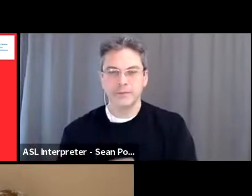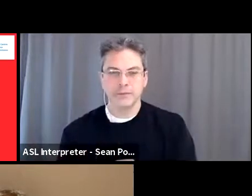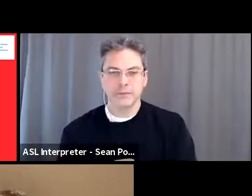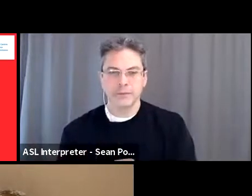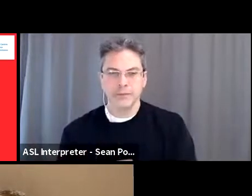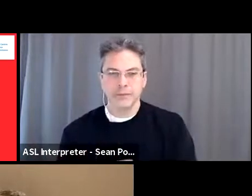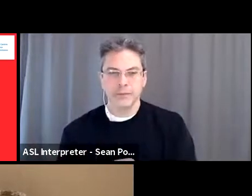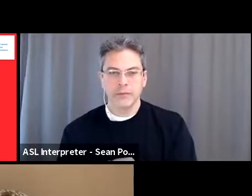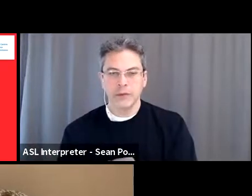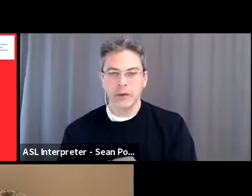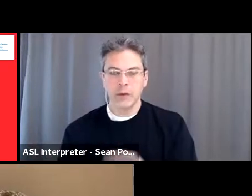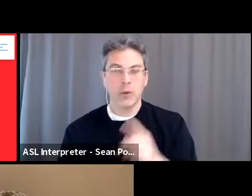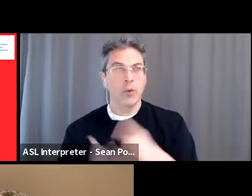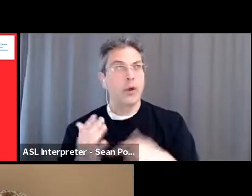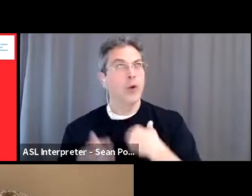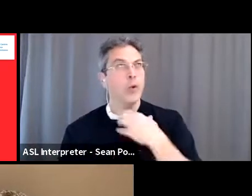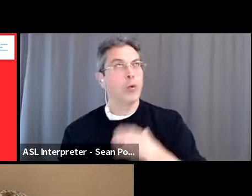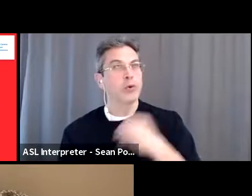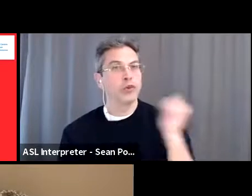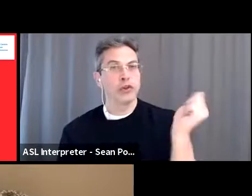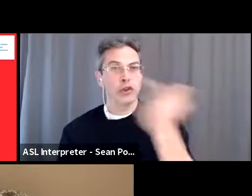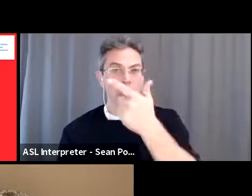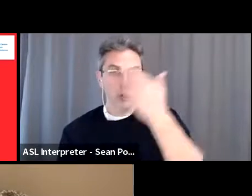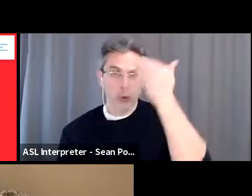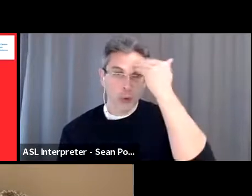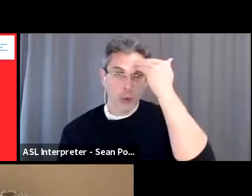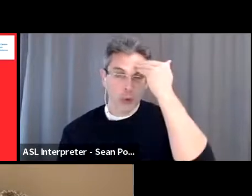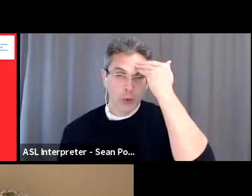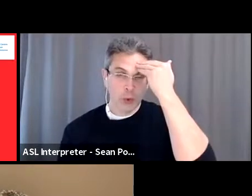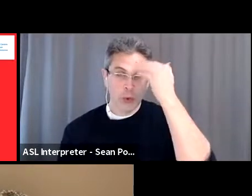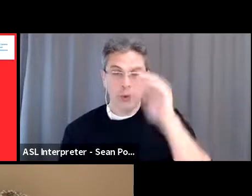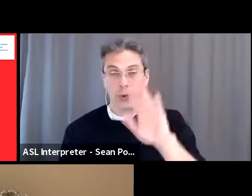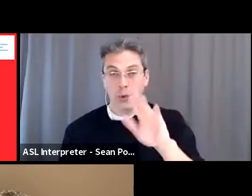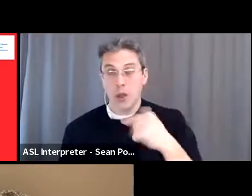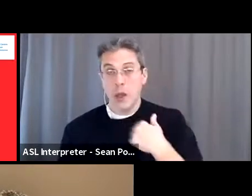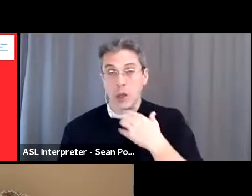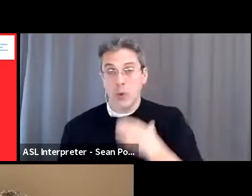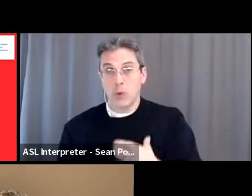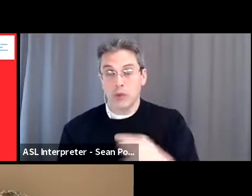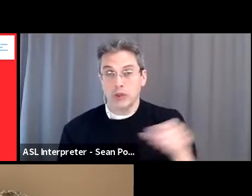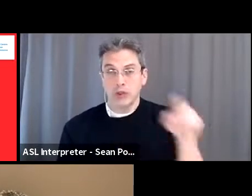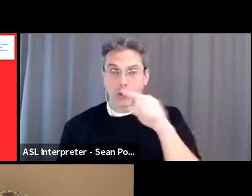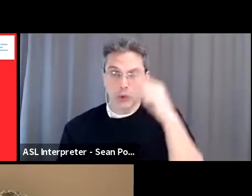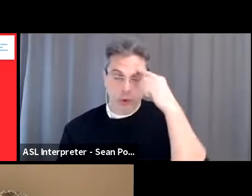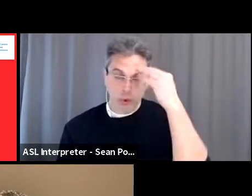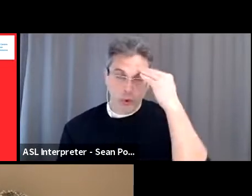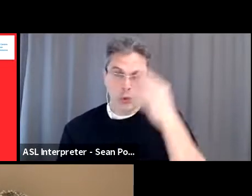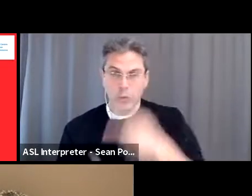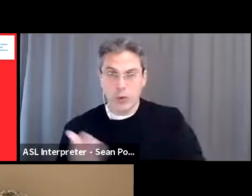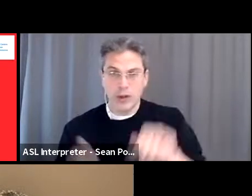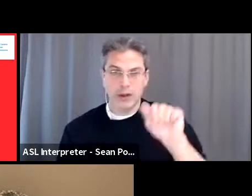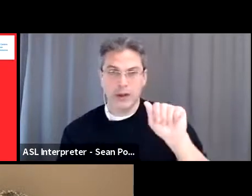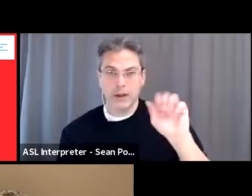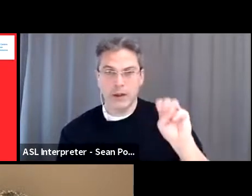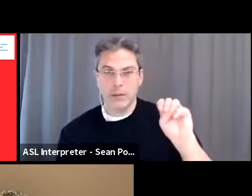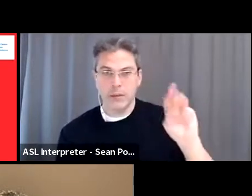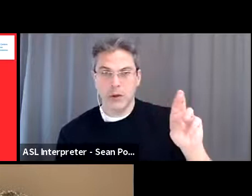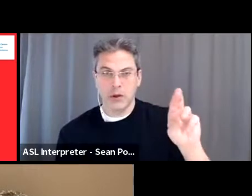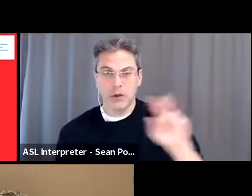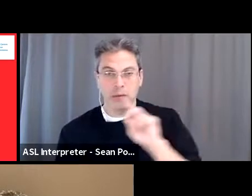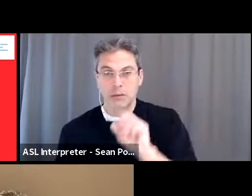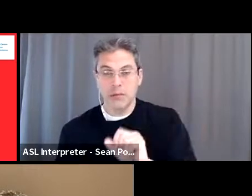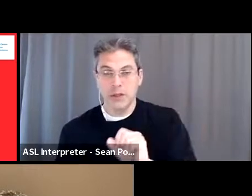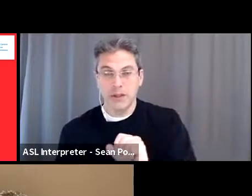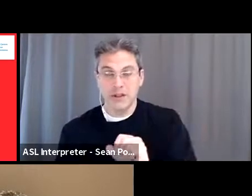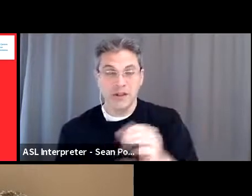knew? Well, actually, I rather wish they knew what antimicrobial resistance was, even if they don't call it